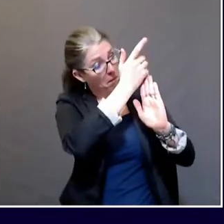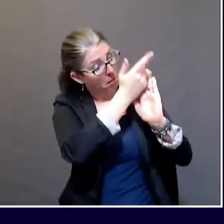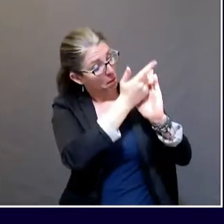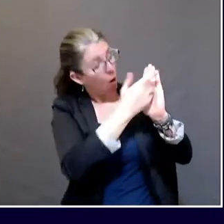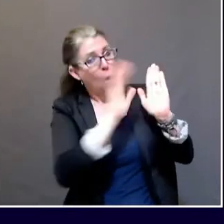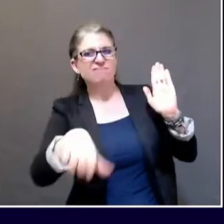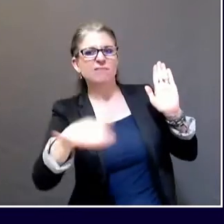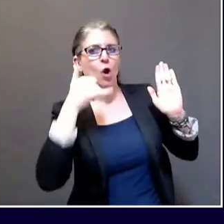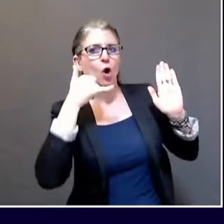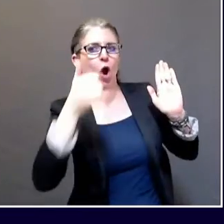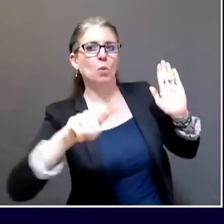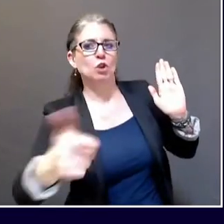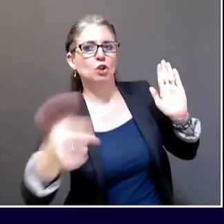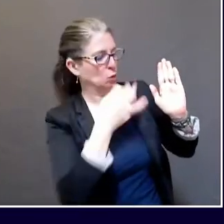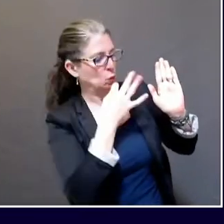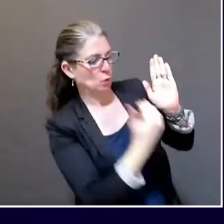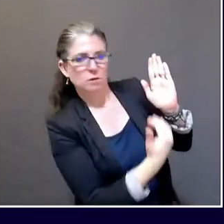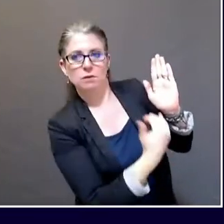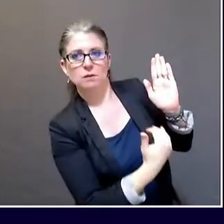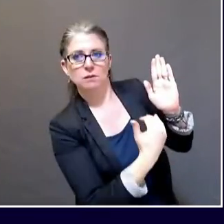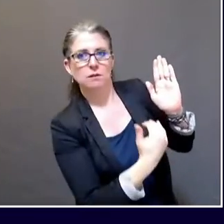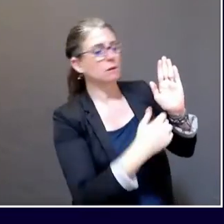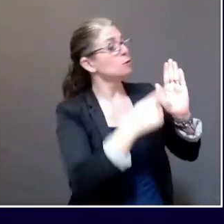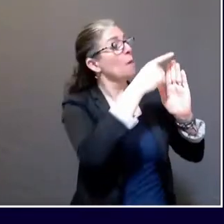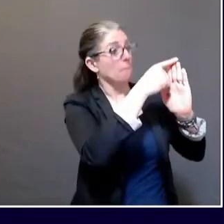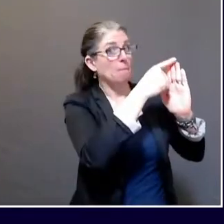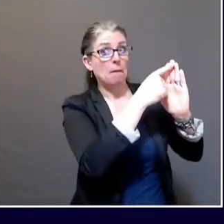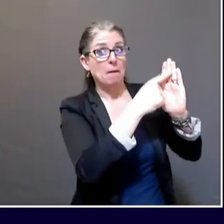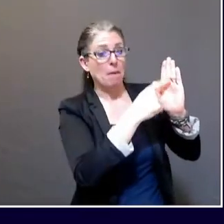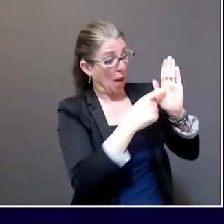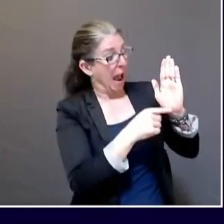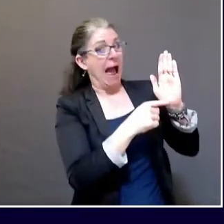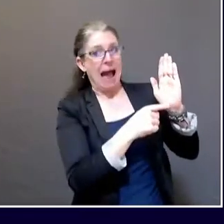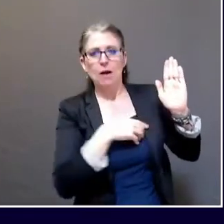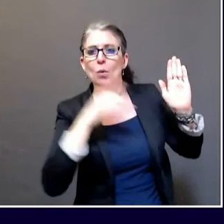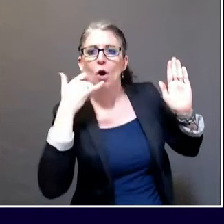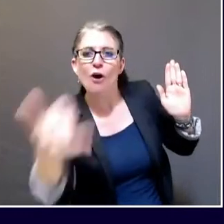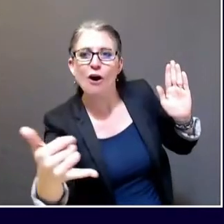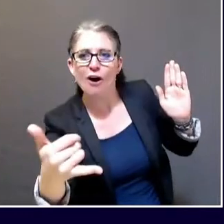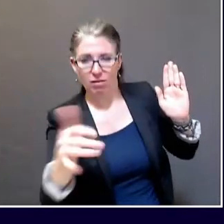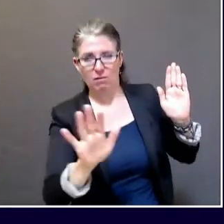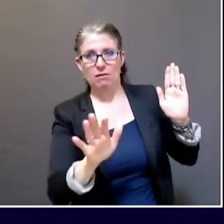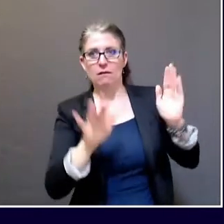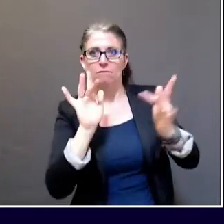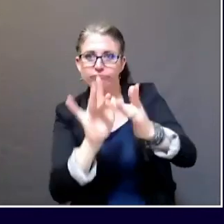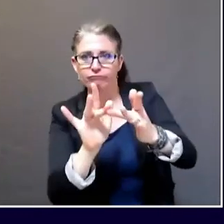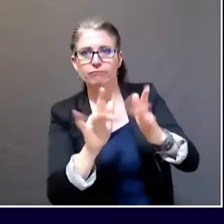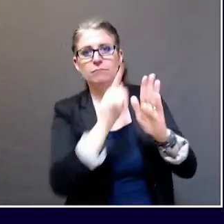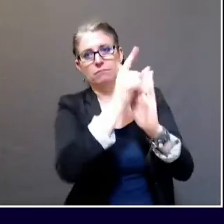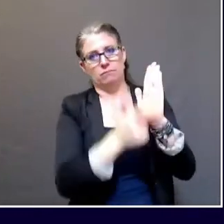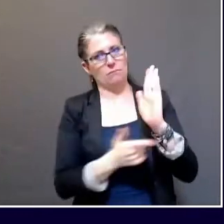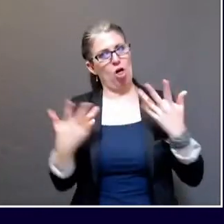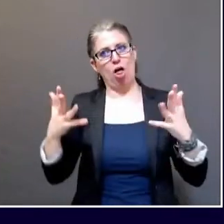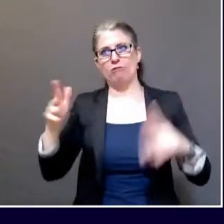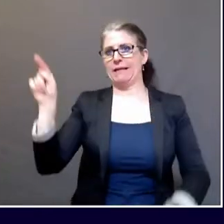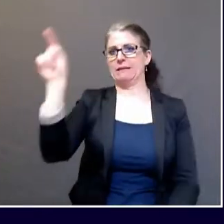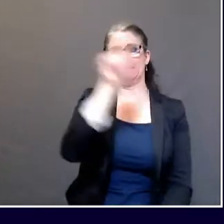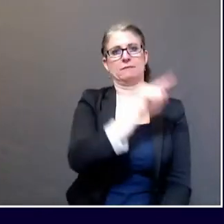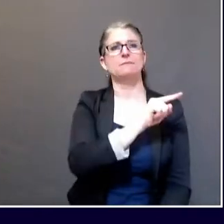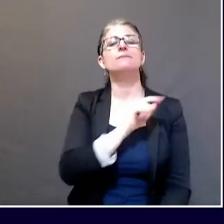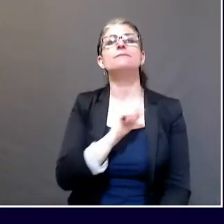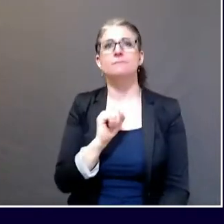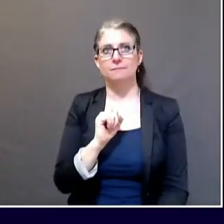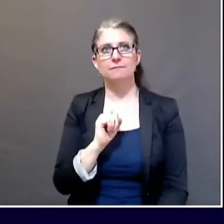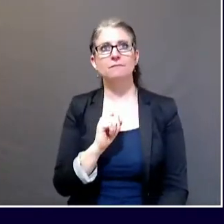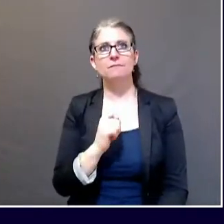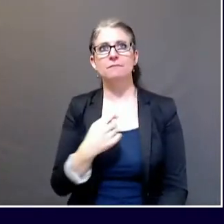to go. As more and more providers become ready to open up their doors to their patients and others, offer vaccine,